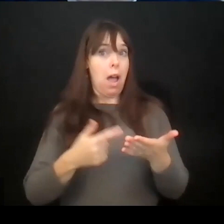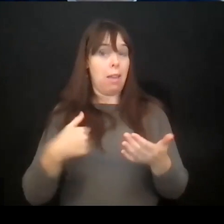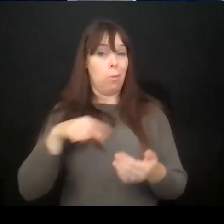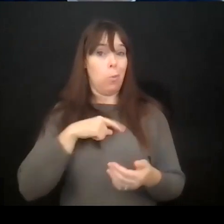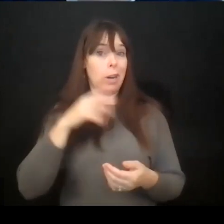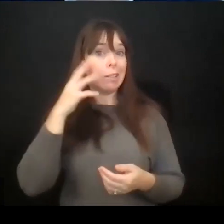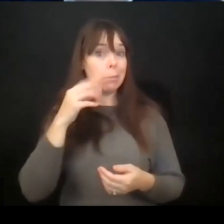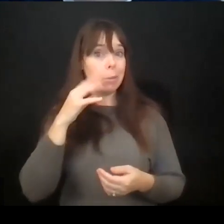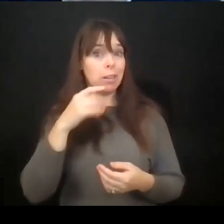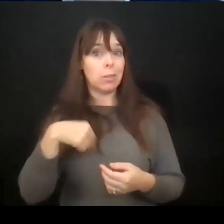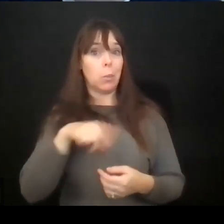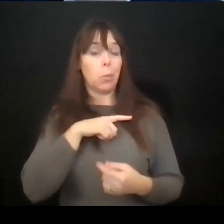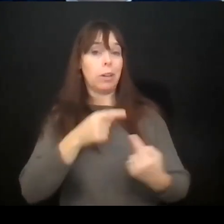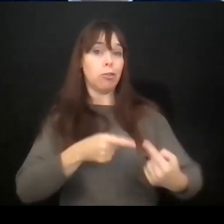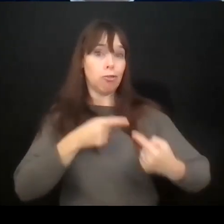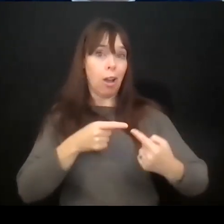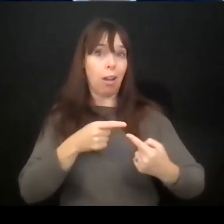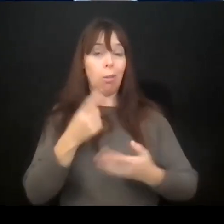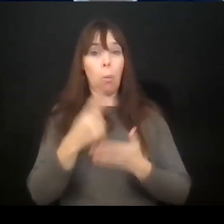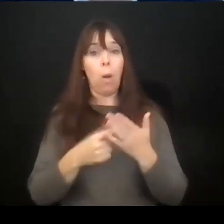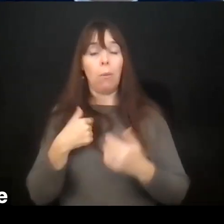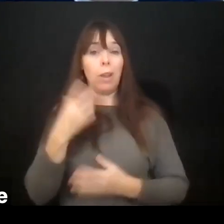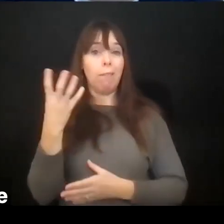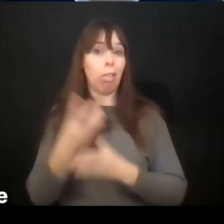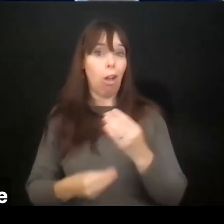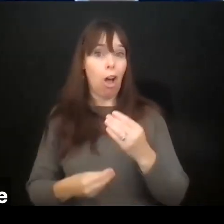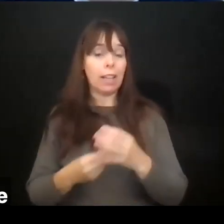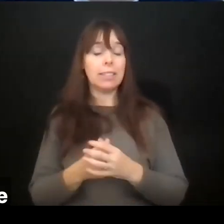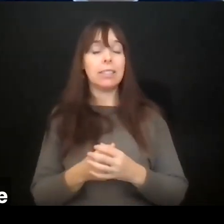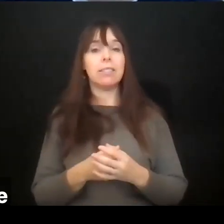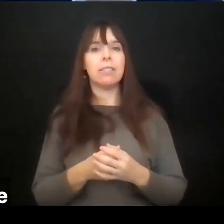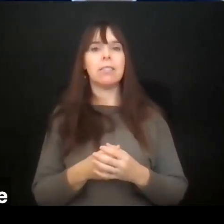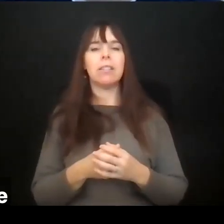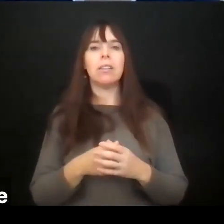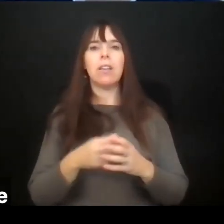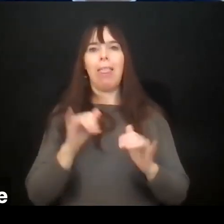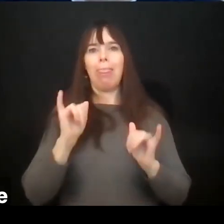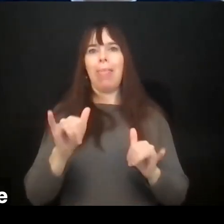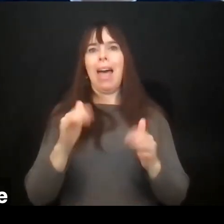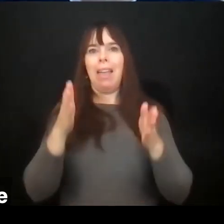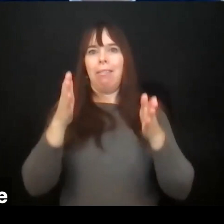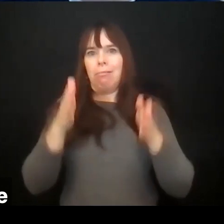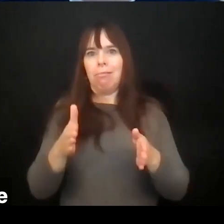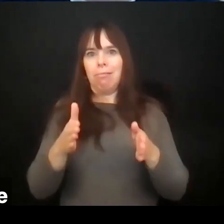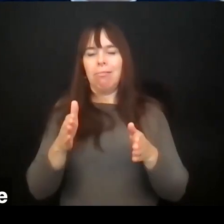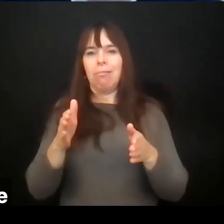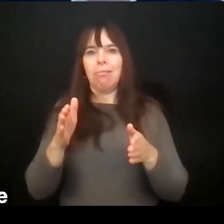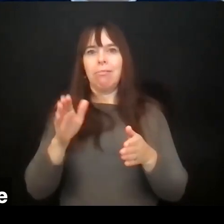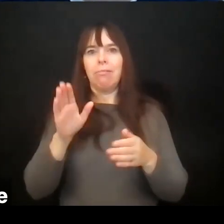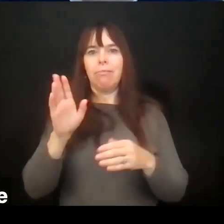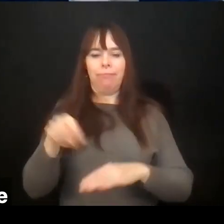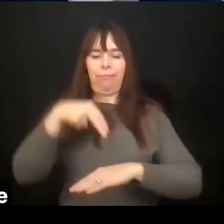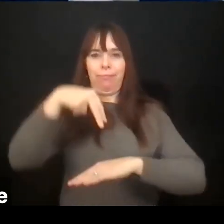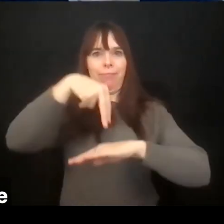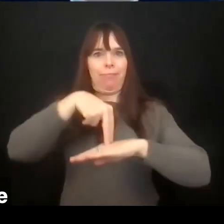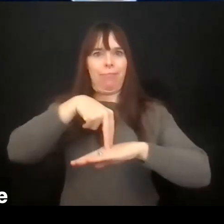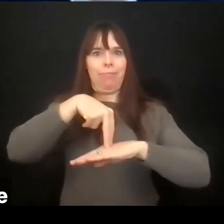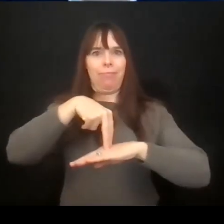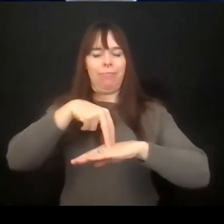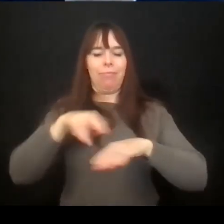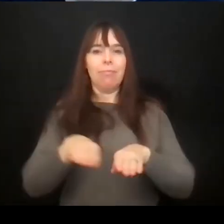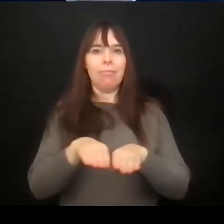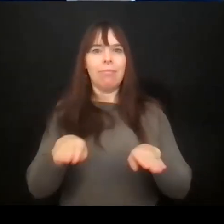that's difficult and that we've lost. She puts this figure on a piece